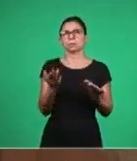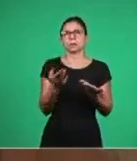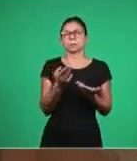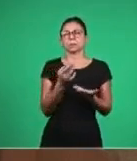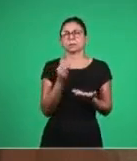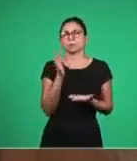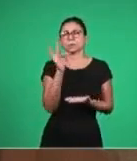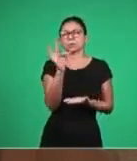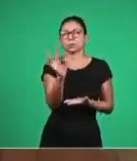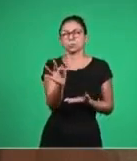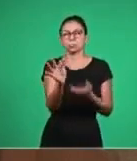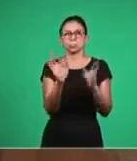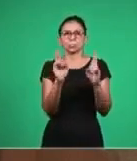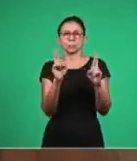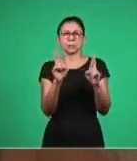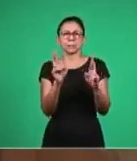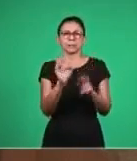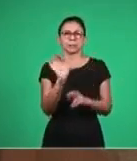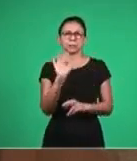making